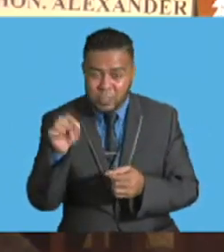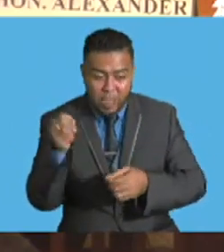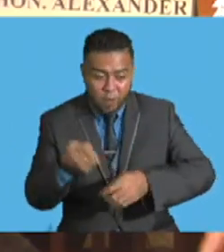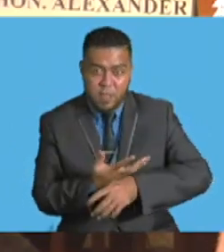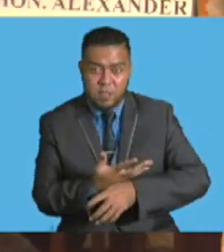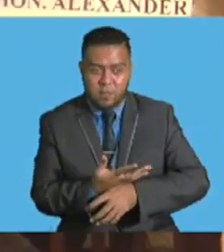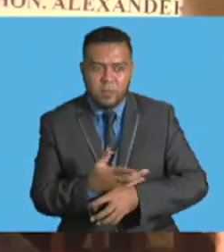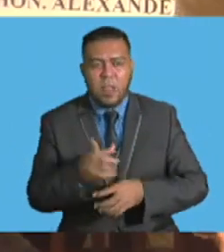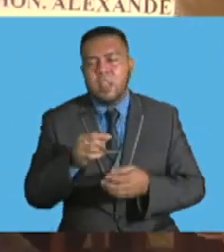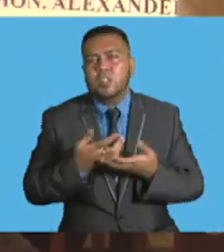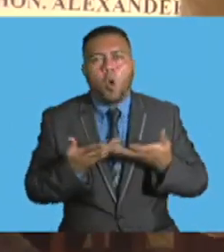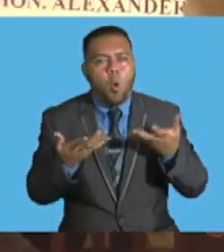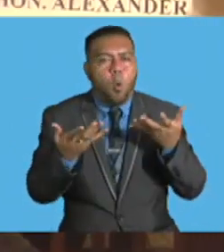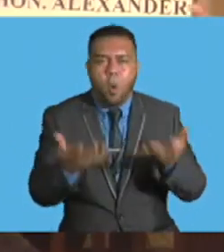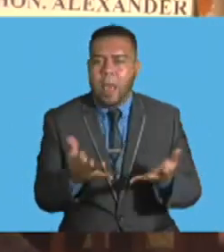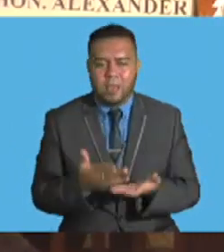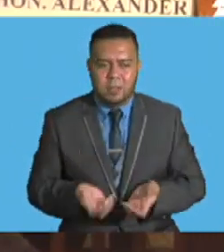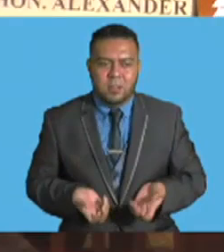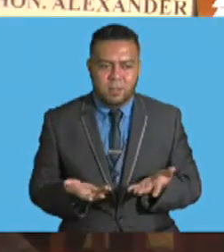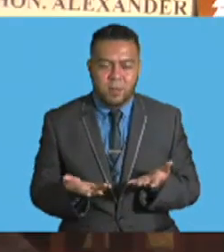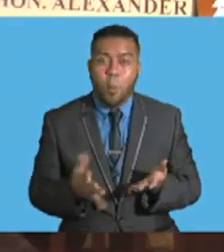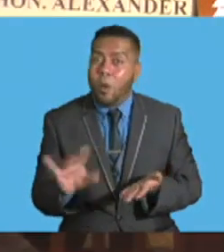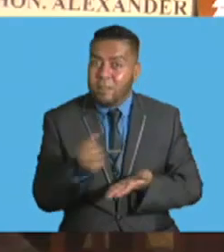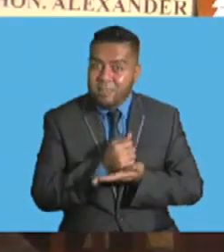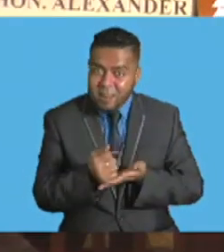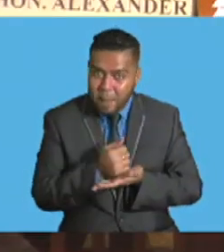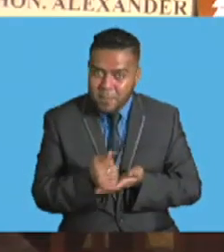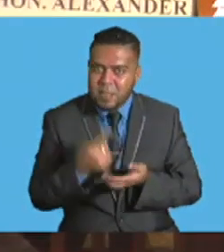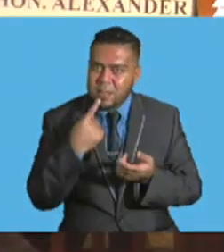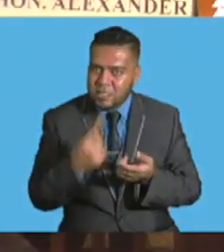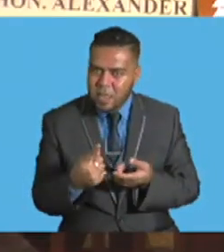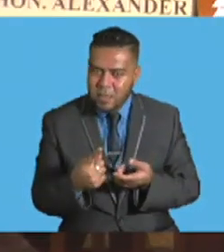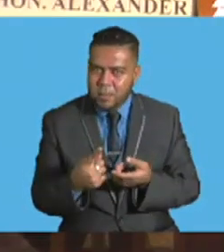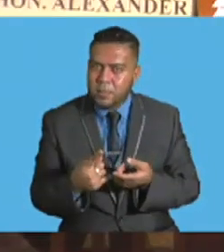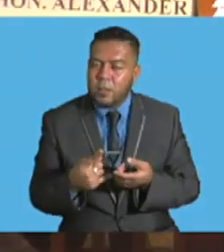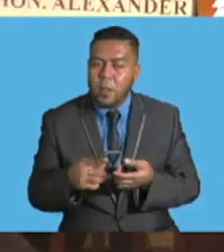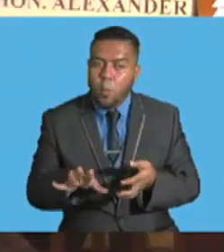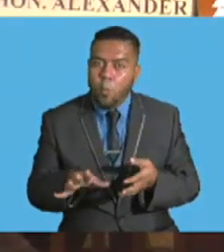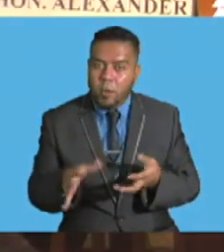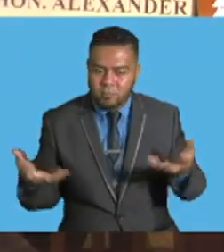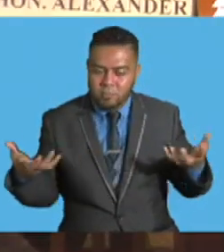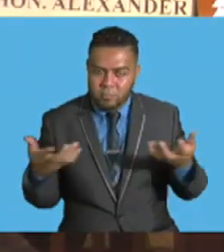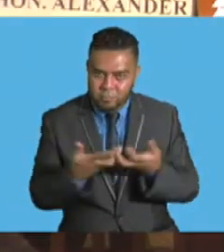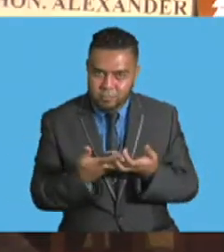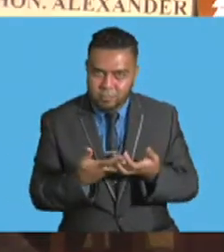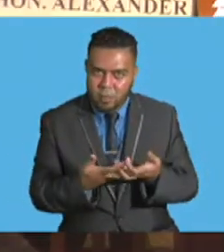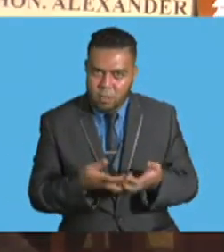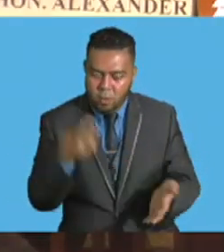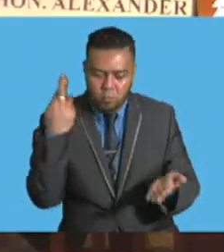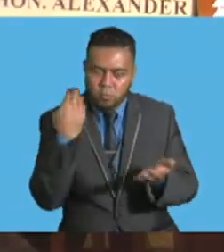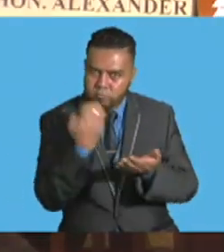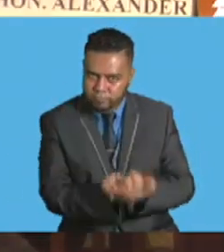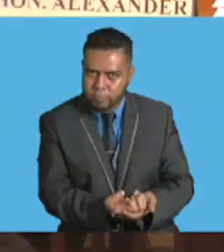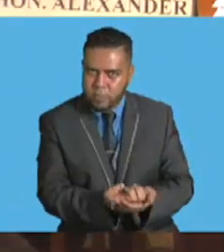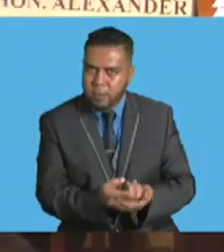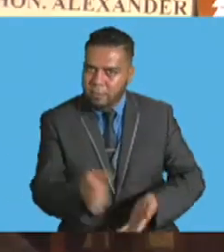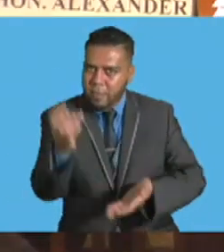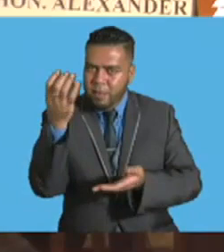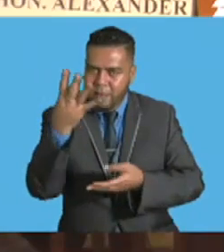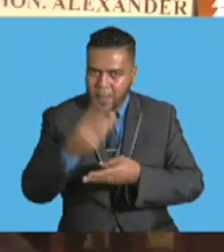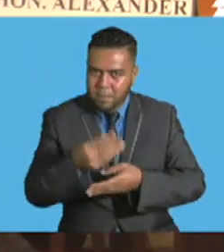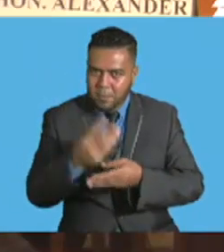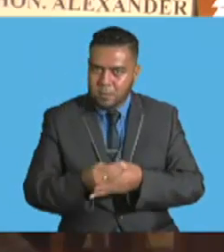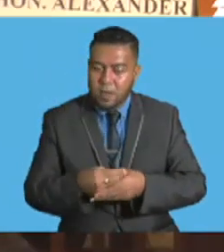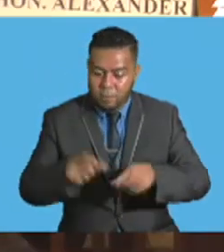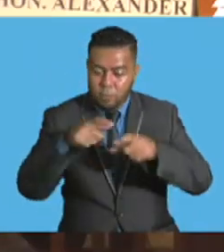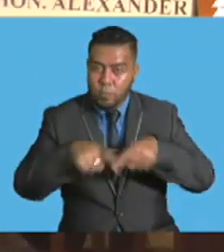are, that's all I can offer the House. What the numbers are saying in relation to indictments, in relation to statistics coming out